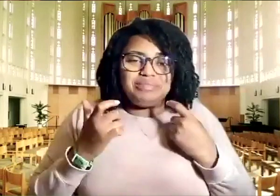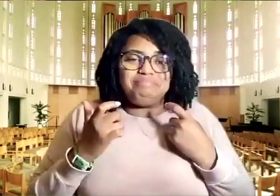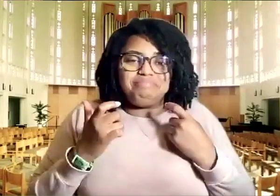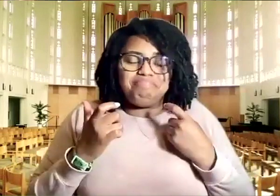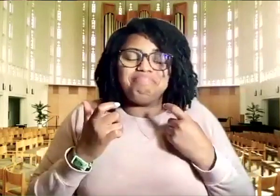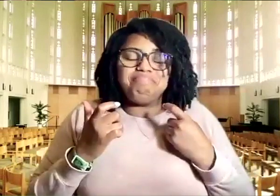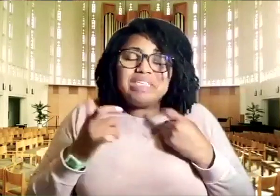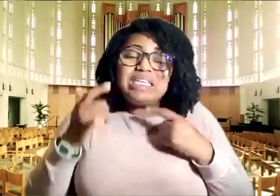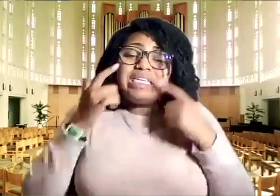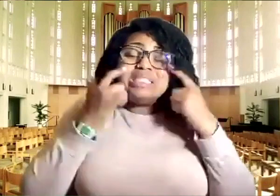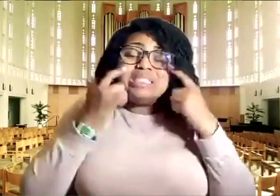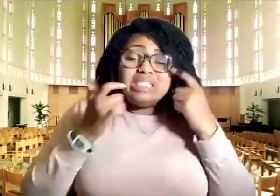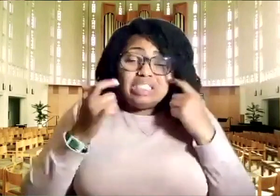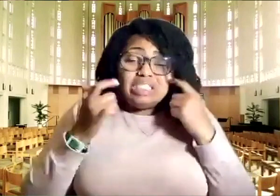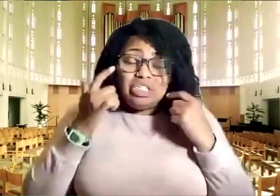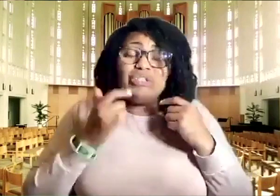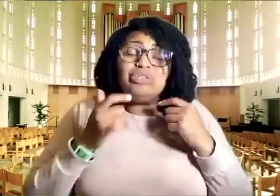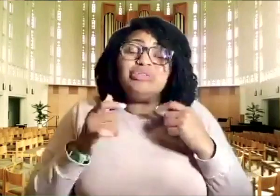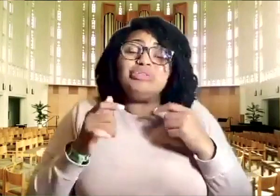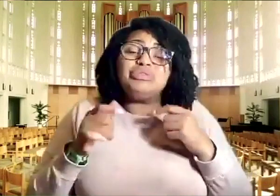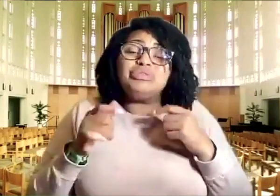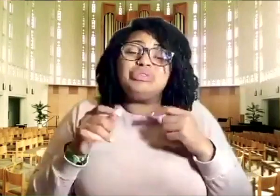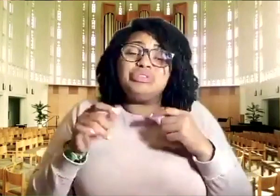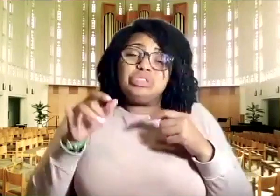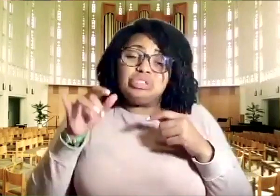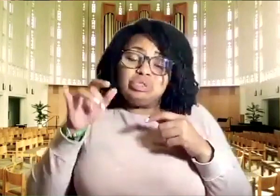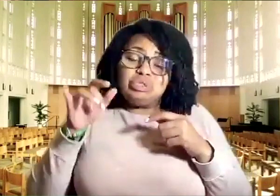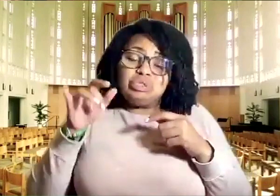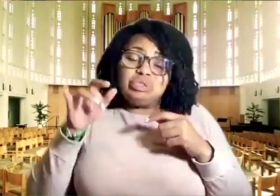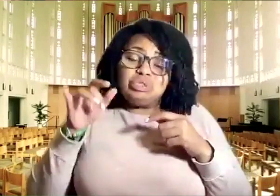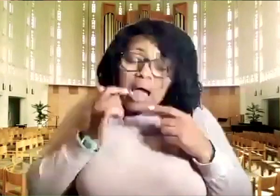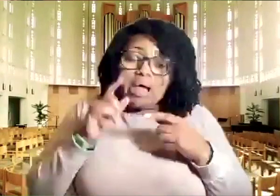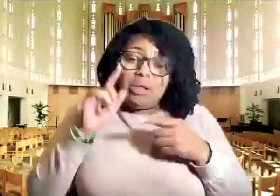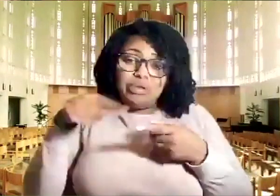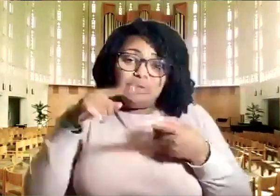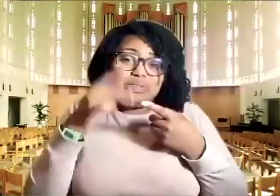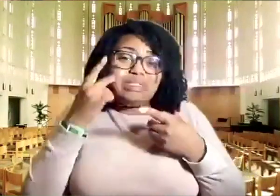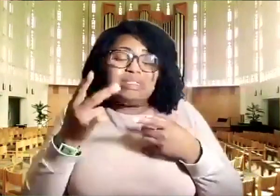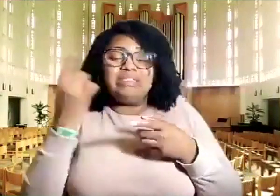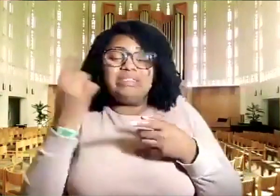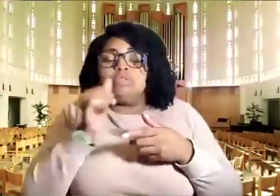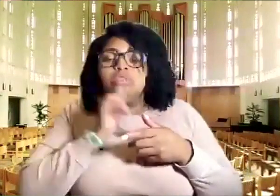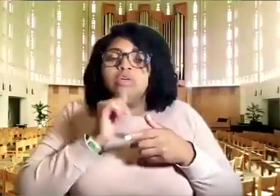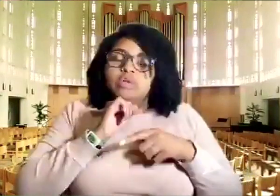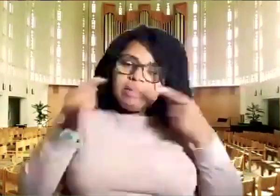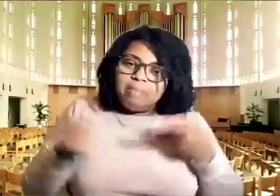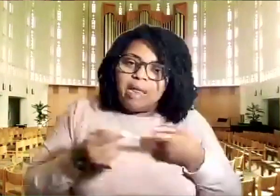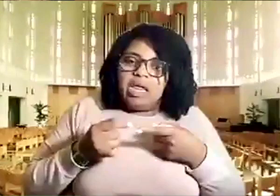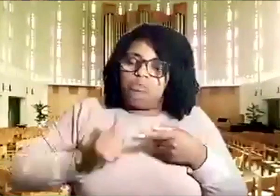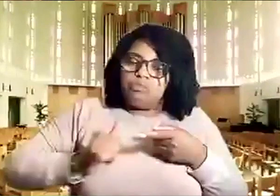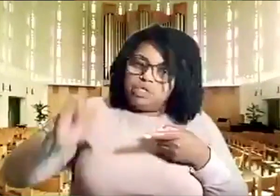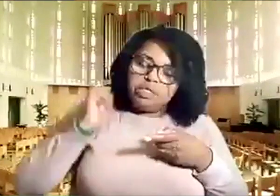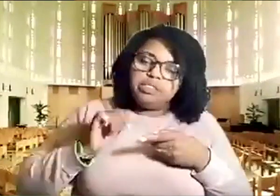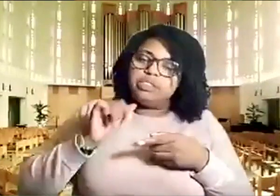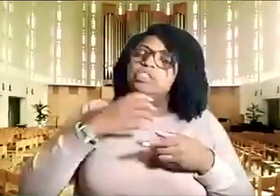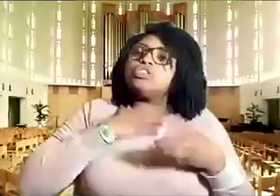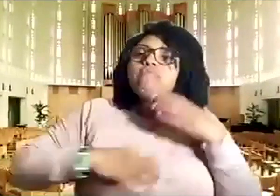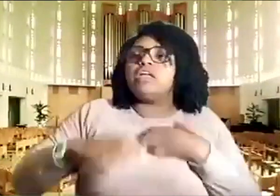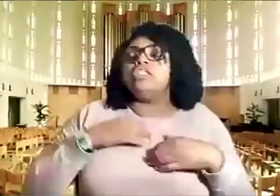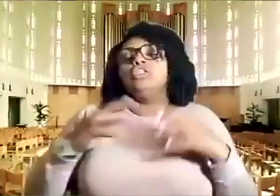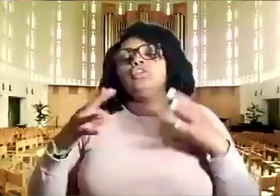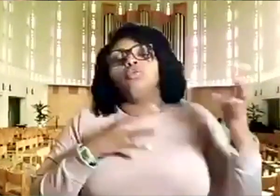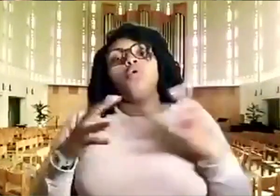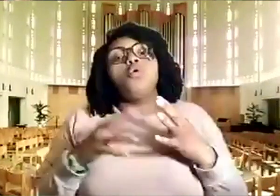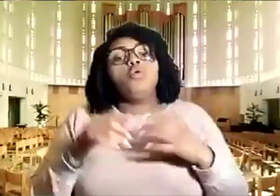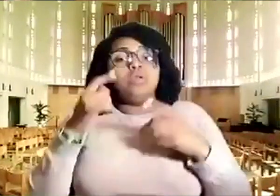Tears to shed for those who suffer pain and rejection, starvation and war. Tears so that you will reach out